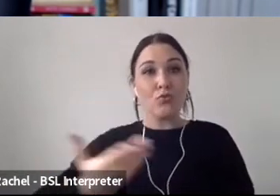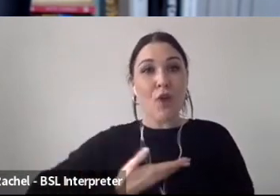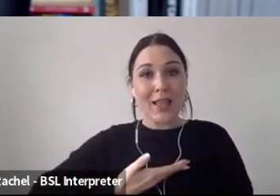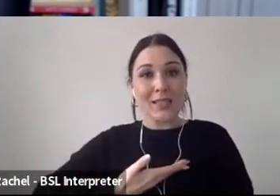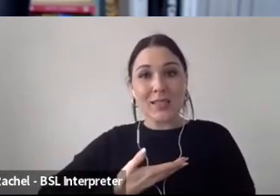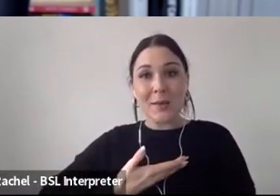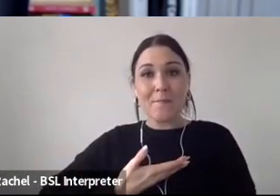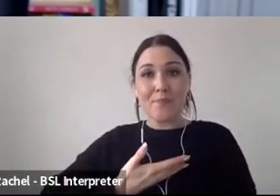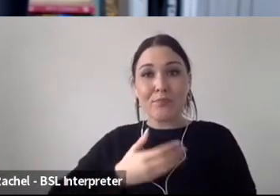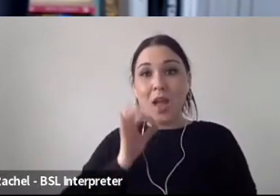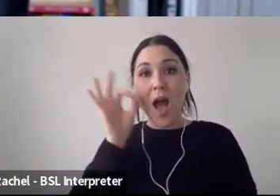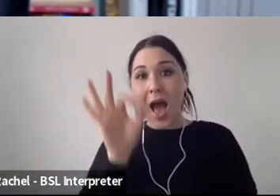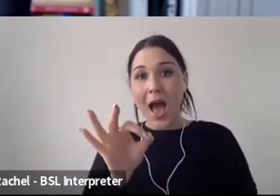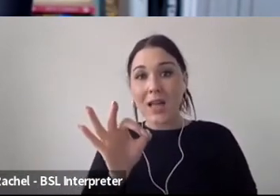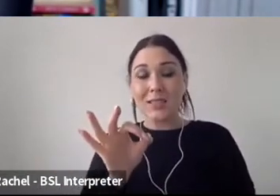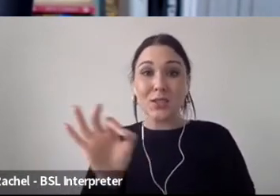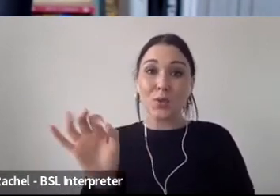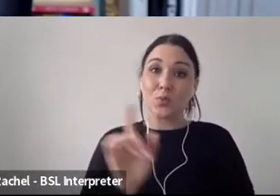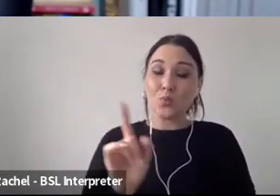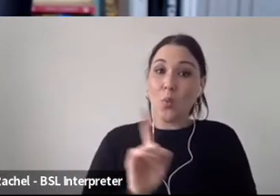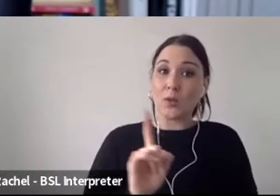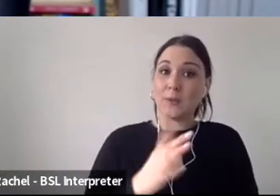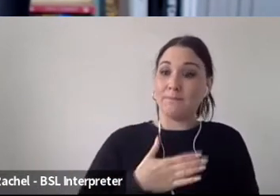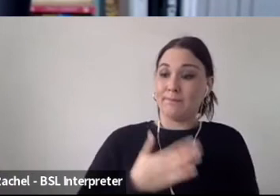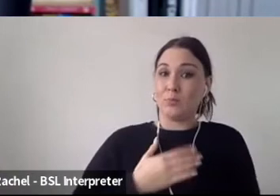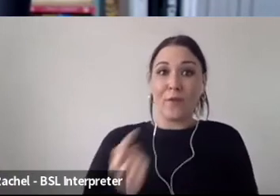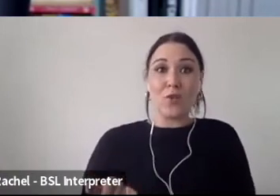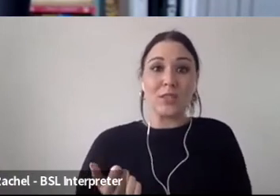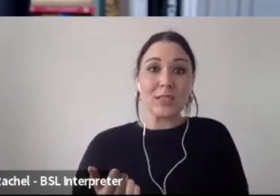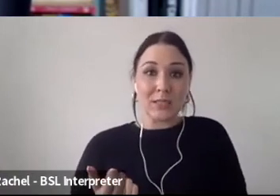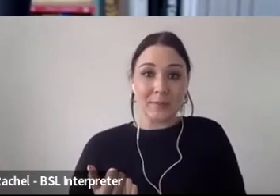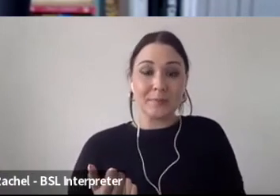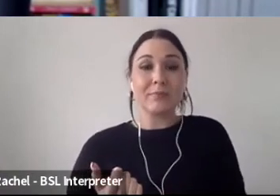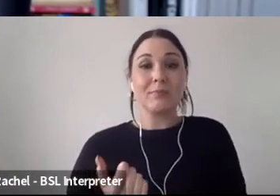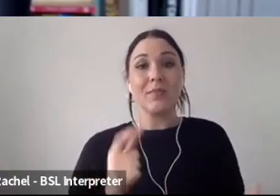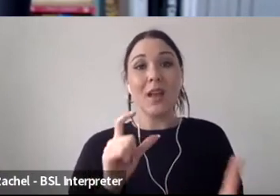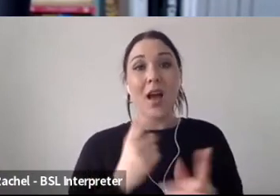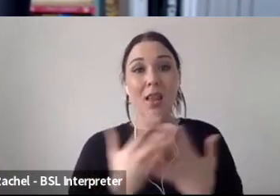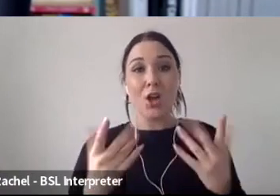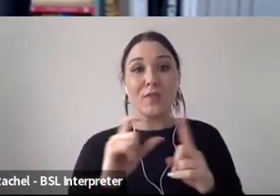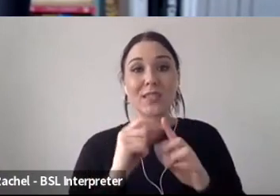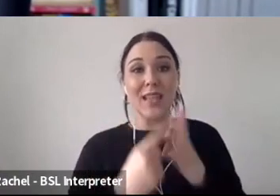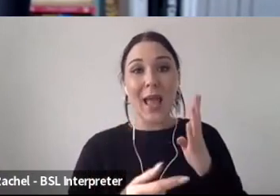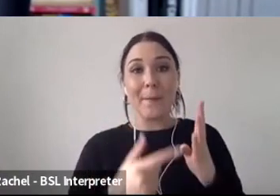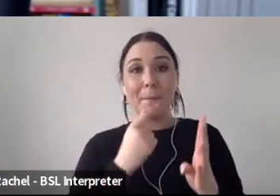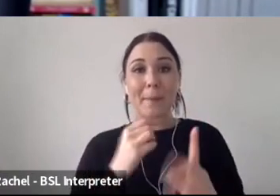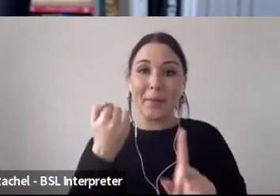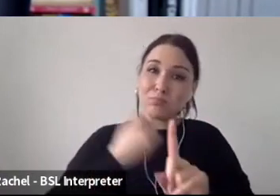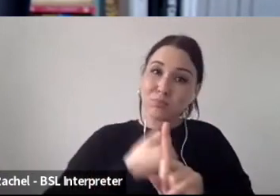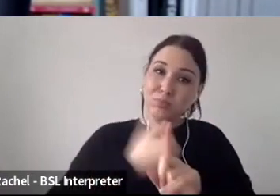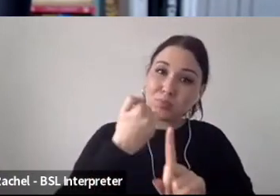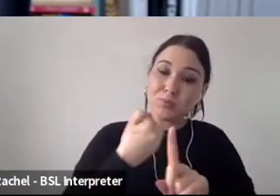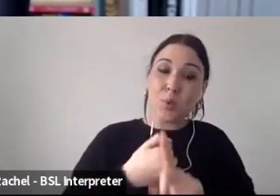you're due, because a lot of disabled people work very hard to win these rights, and we need to make sure that people are aware of